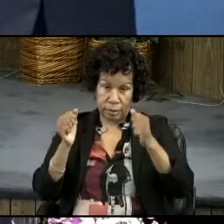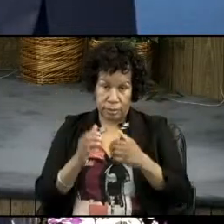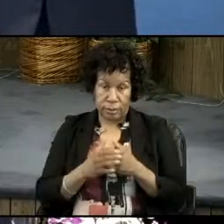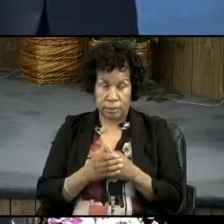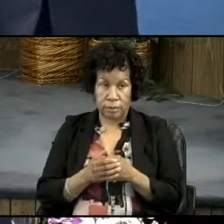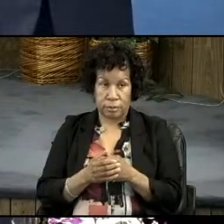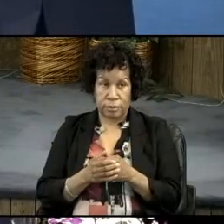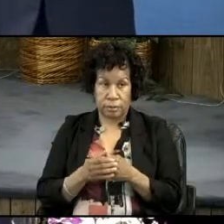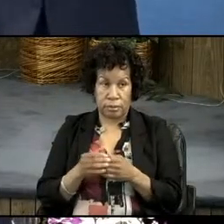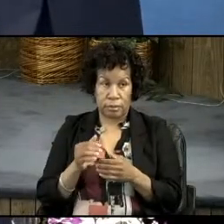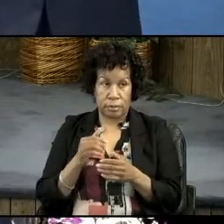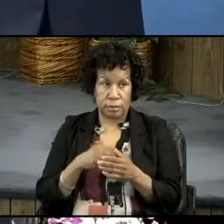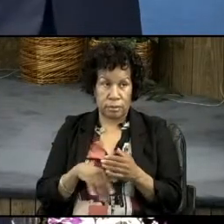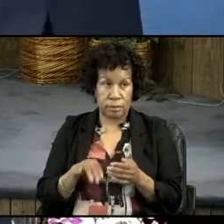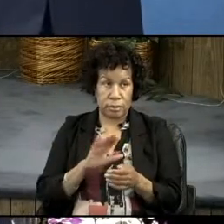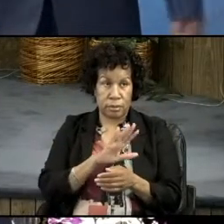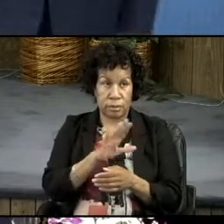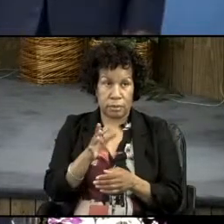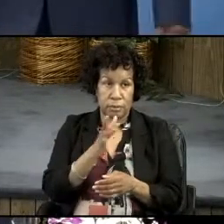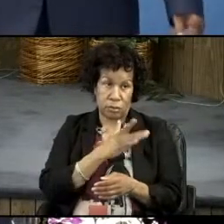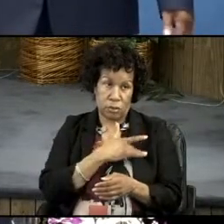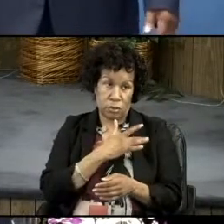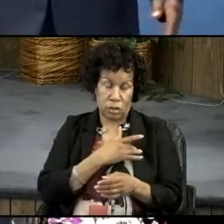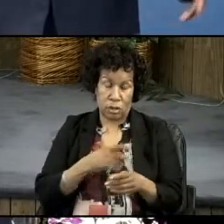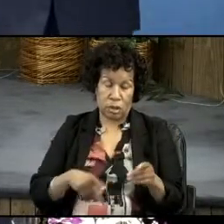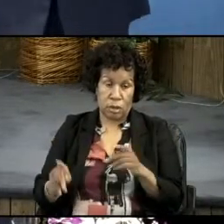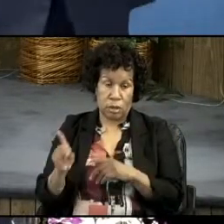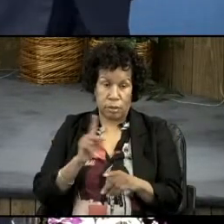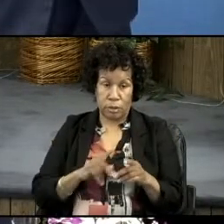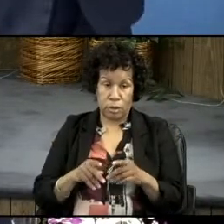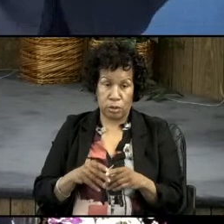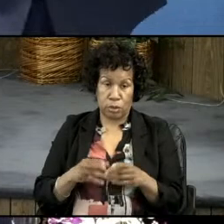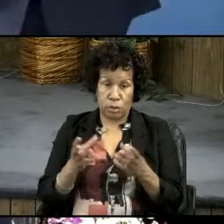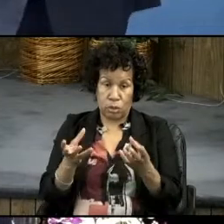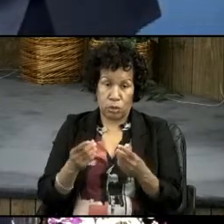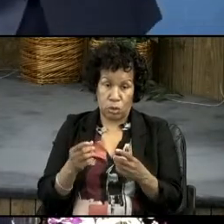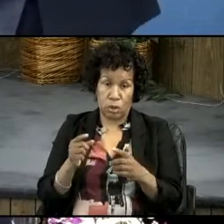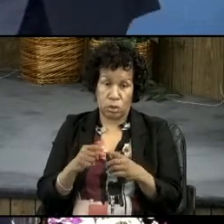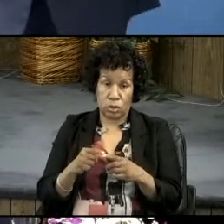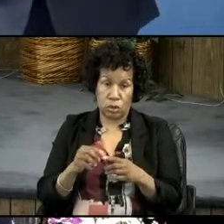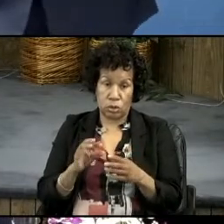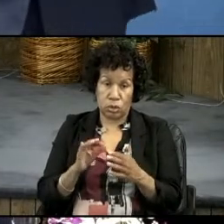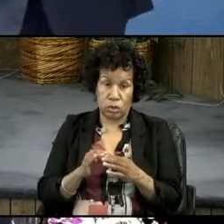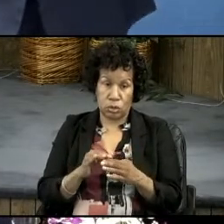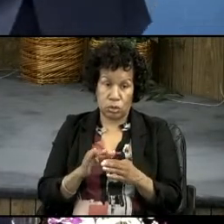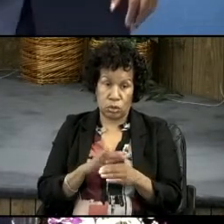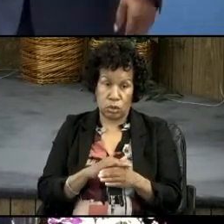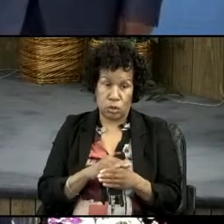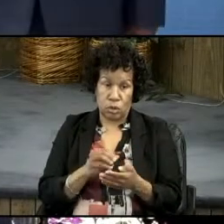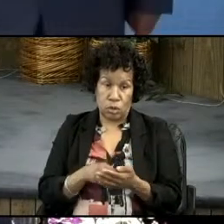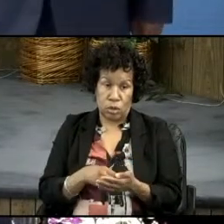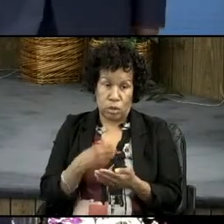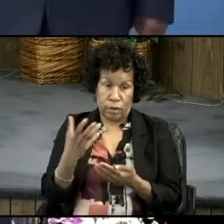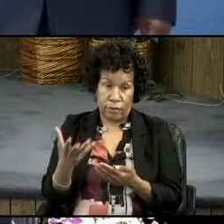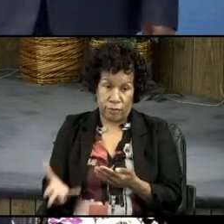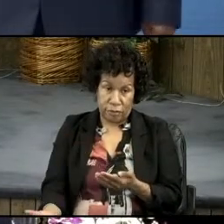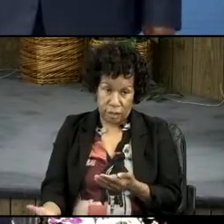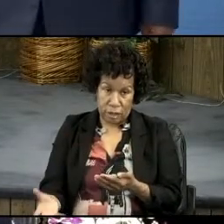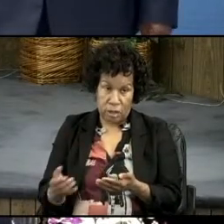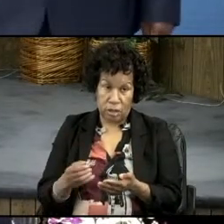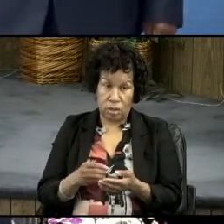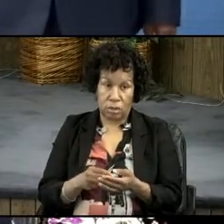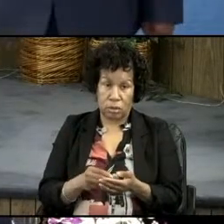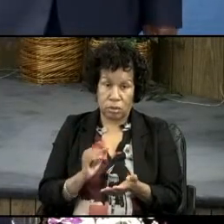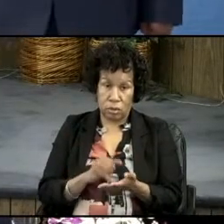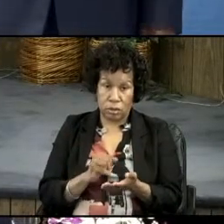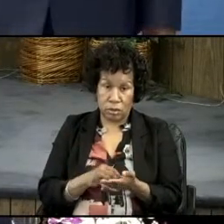Secretly, in their heart, they're hoping that you fail. In their heart, they're hoping that you fall flat on your face. If God brought